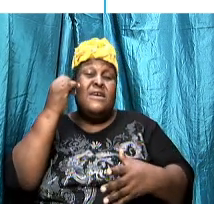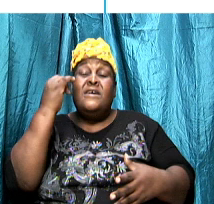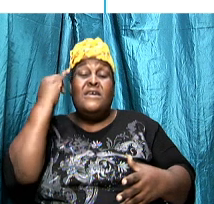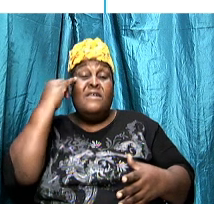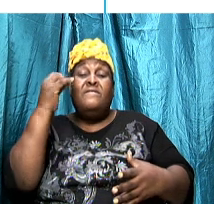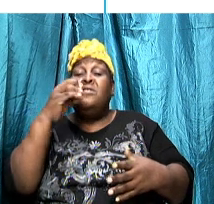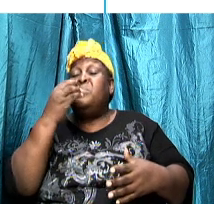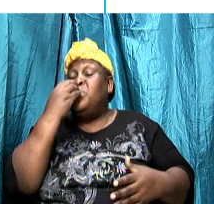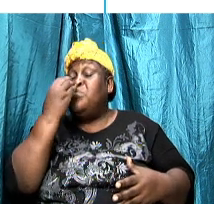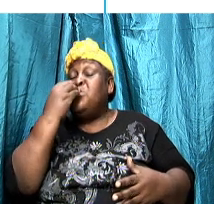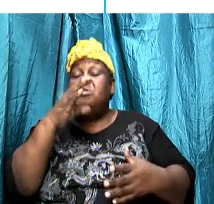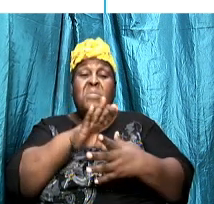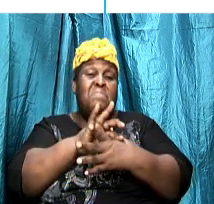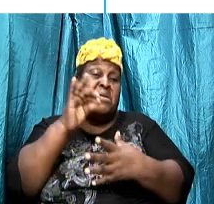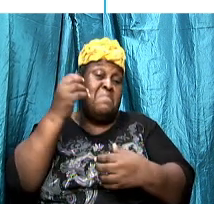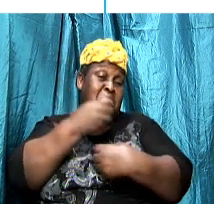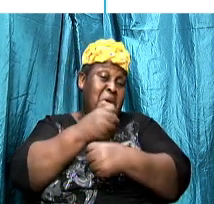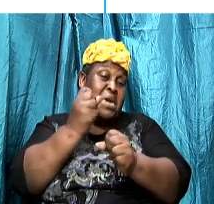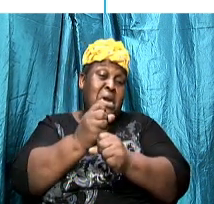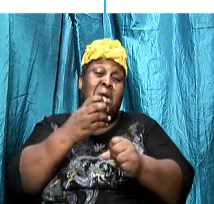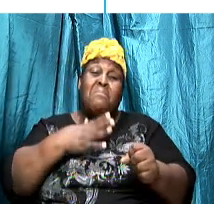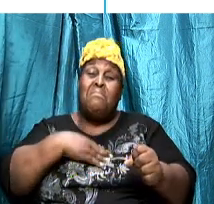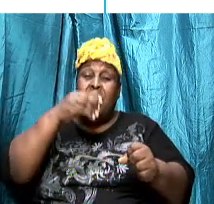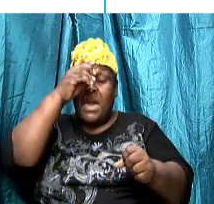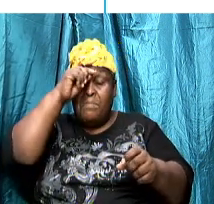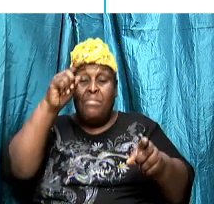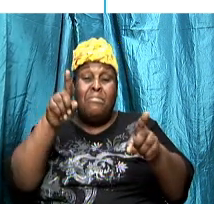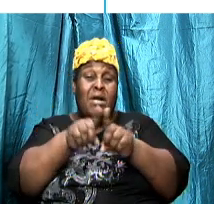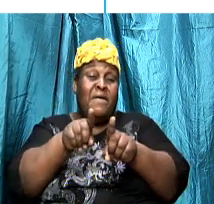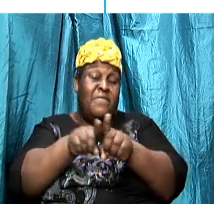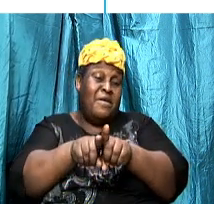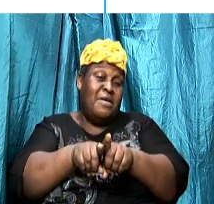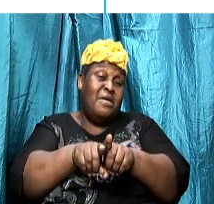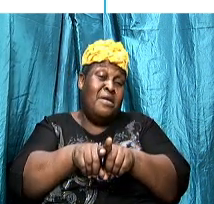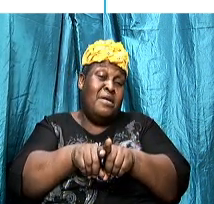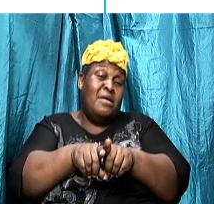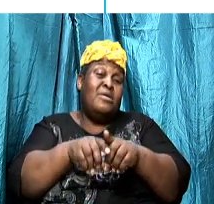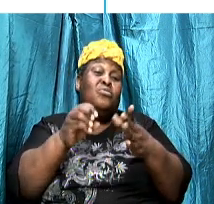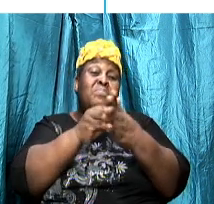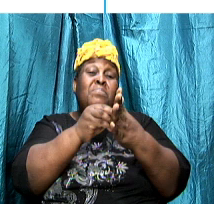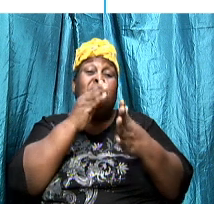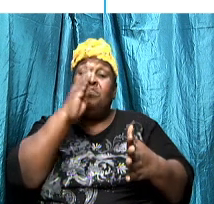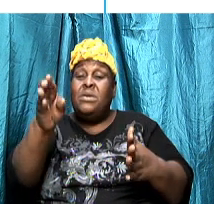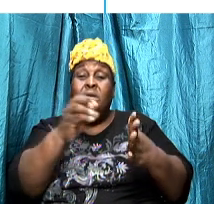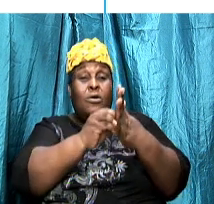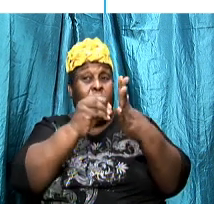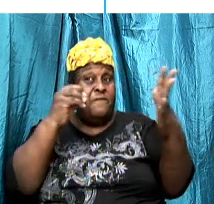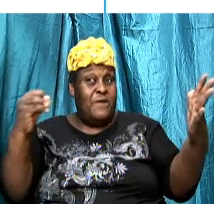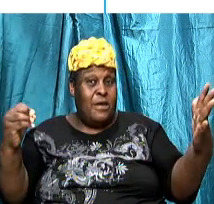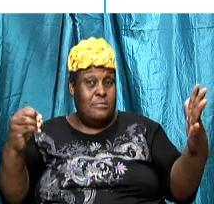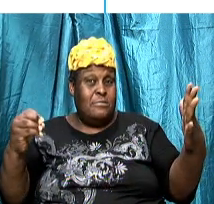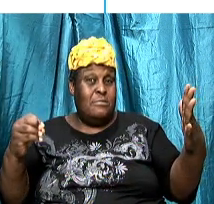meat caused my brother to be offended. And again, as I said, Paul